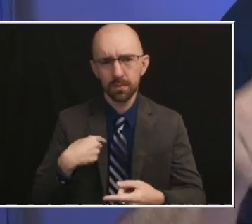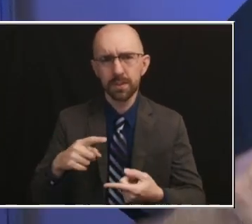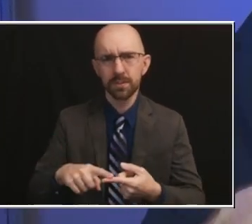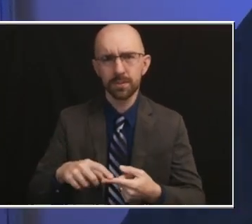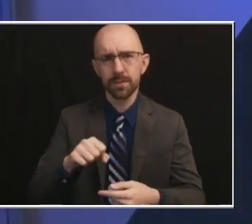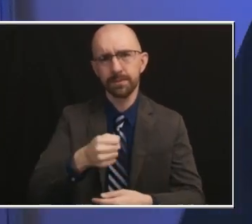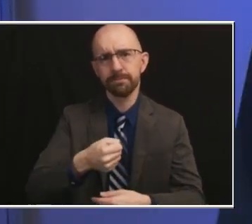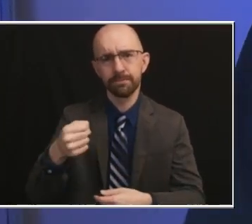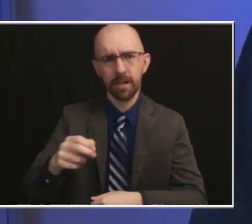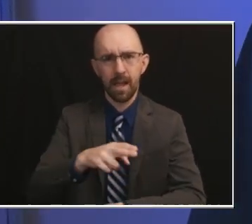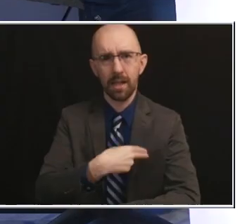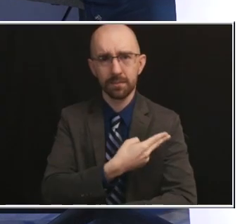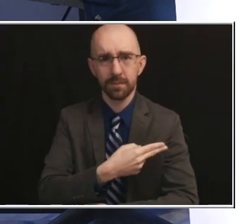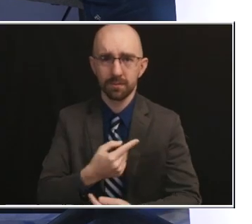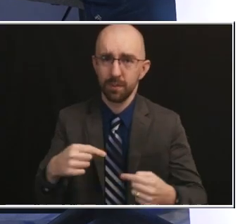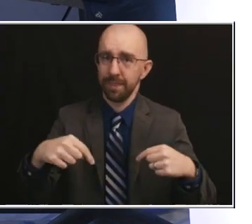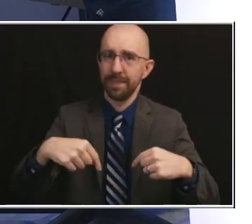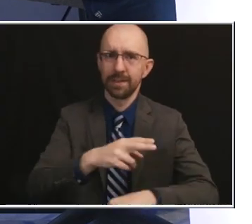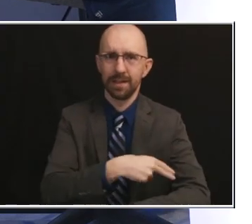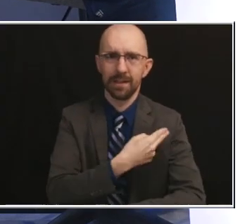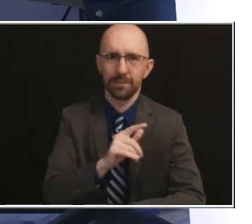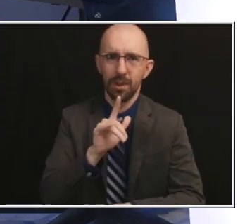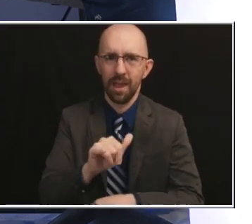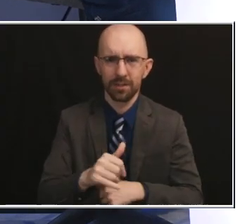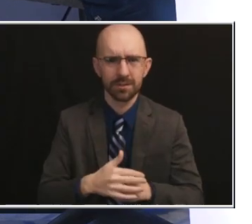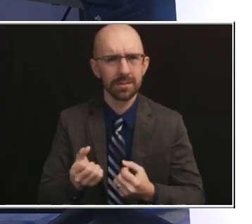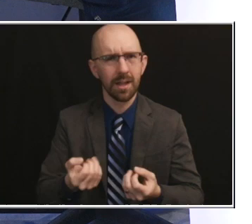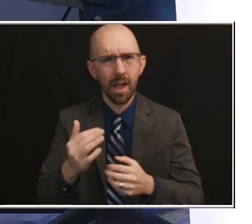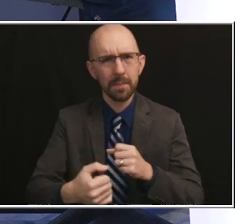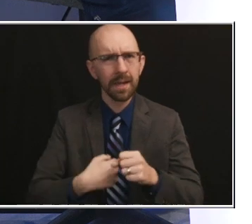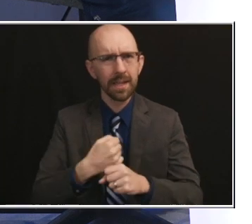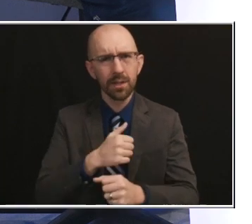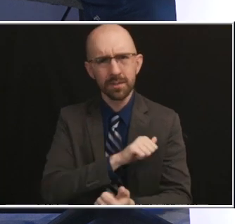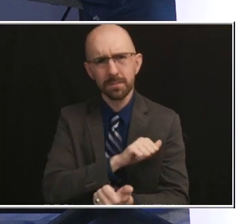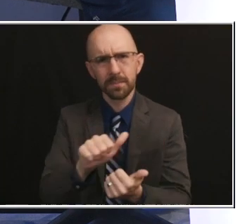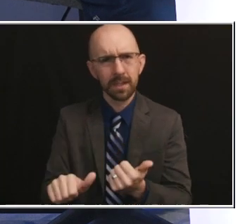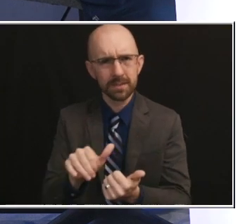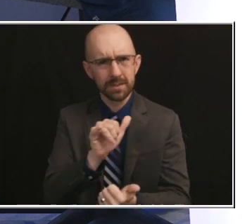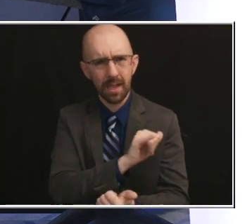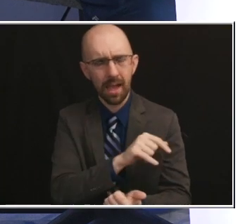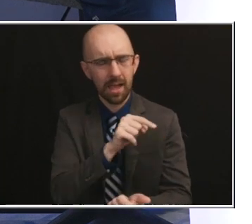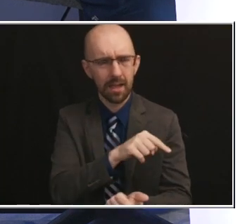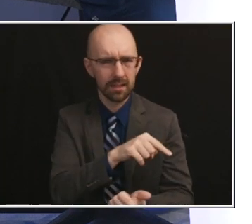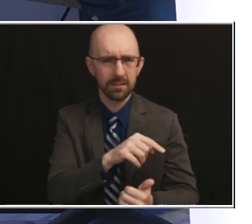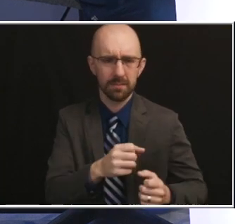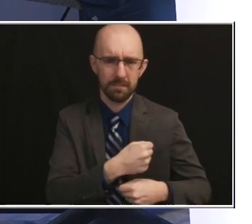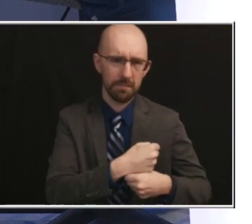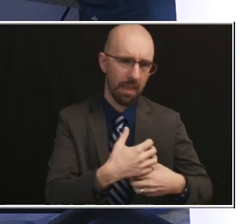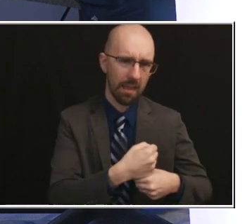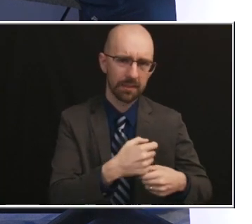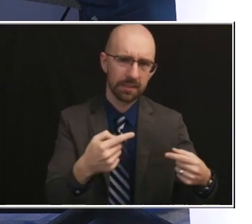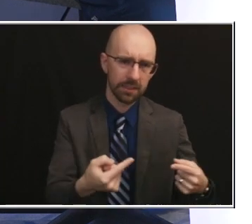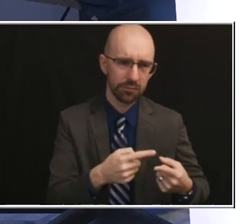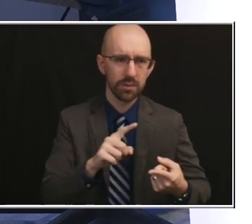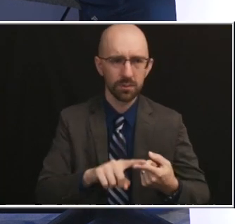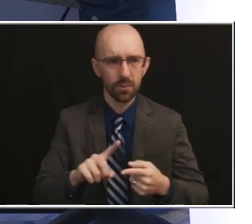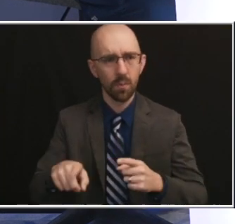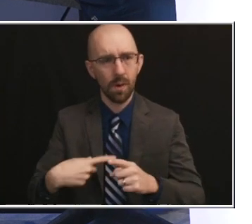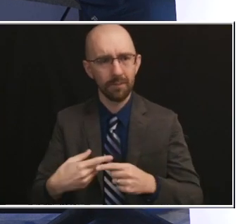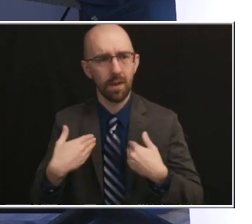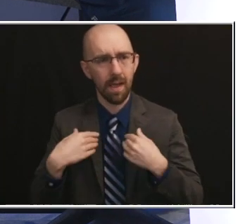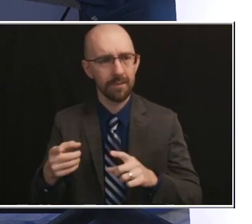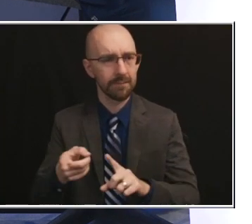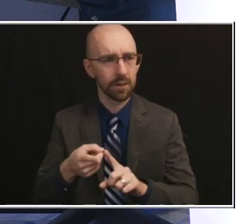This hospital, actually. This hospital. Yeah. So how many years had passed from the blast injury to when you had your first